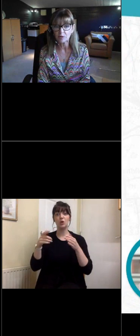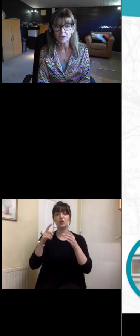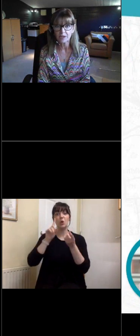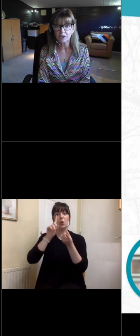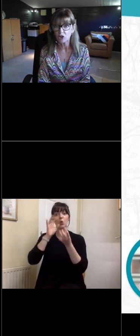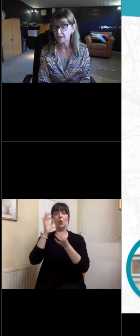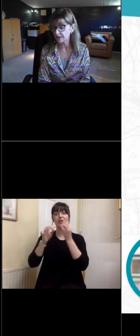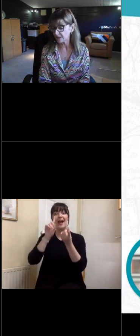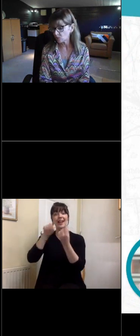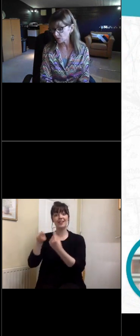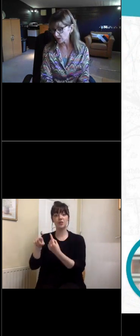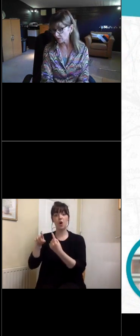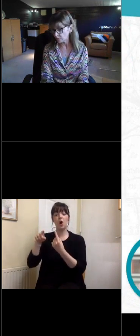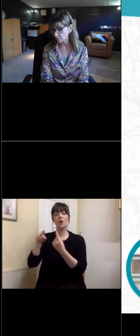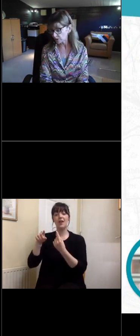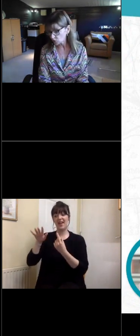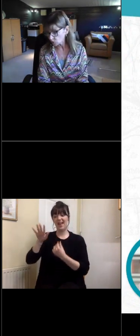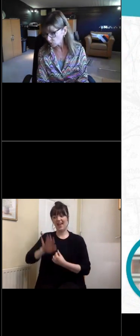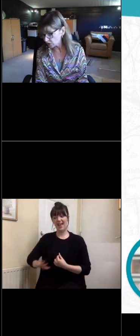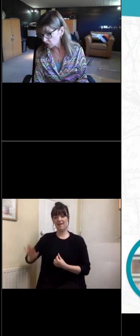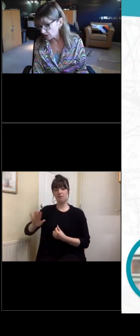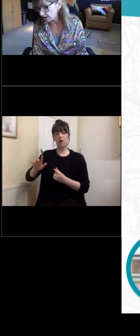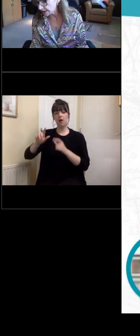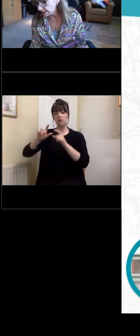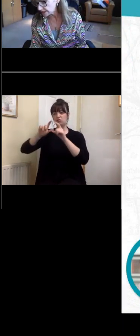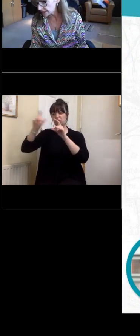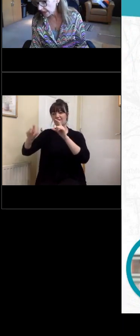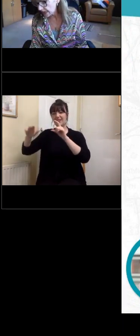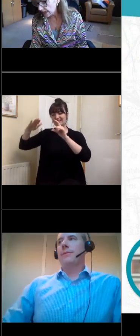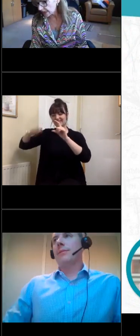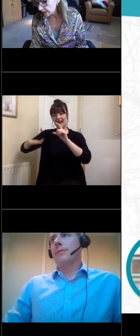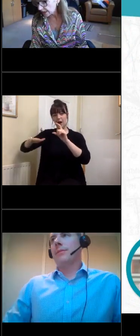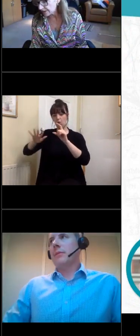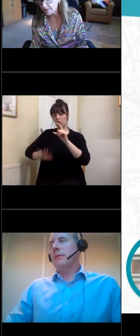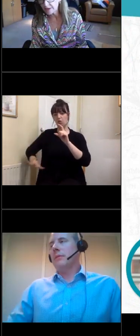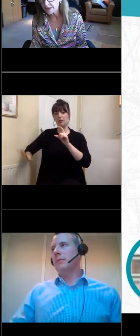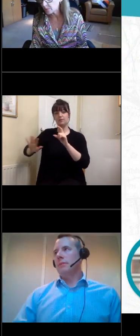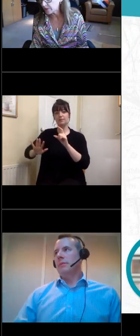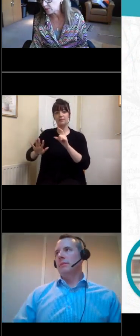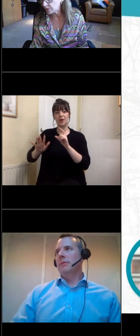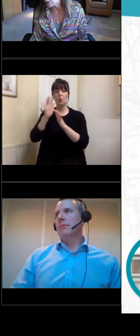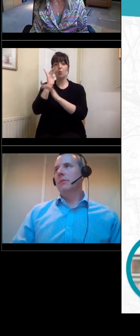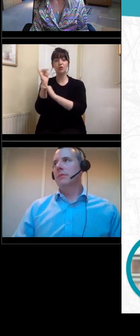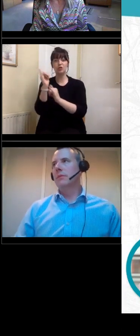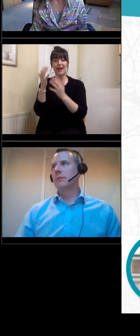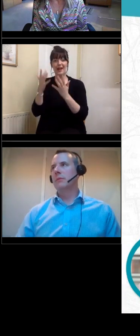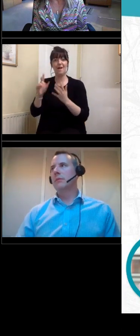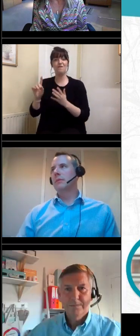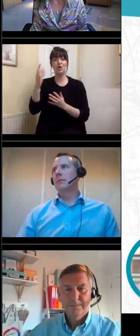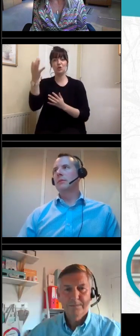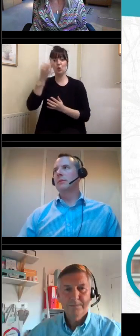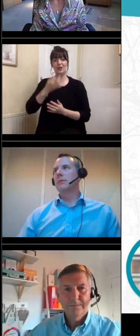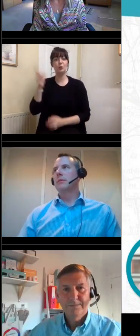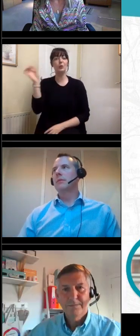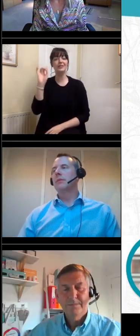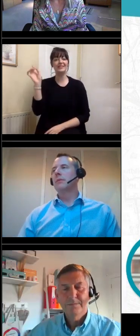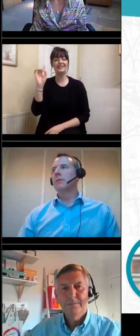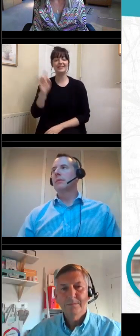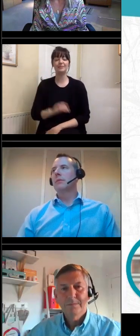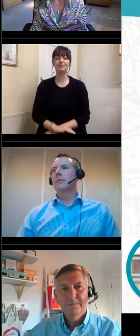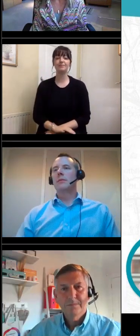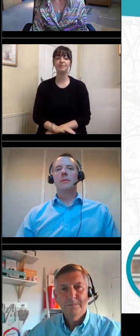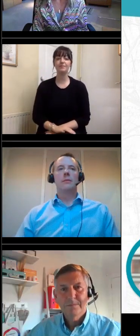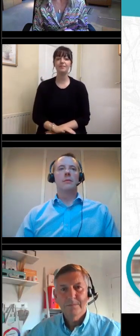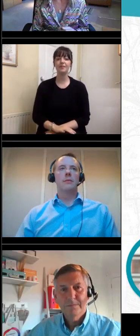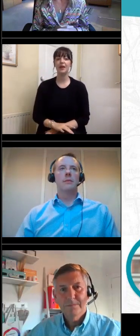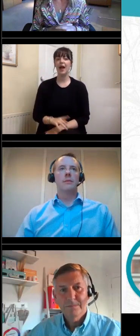the areas of Lower Thames Crossing south of the river. So I'm just going to check now what our first question is. And this appears to be